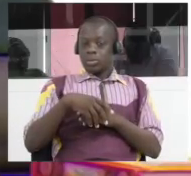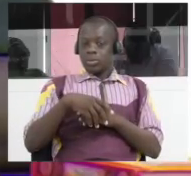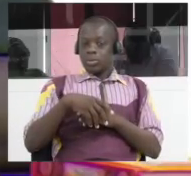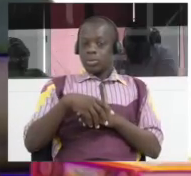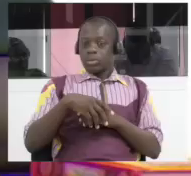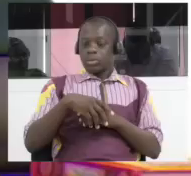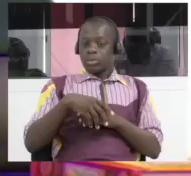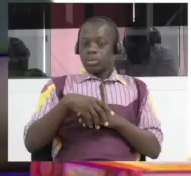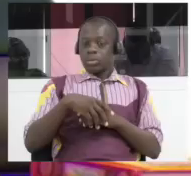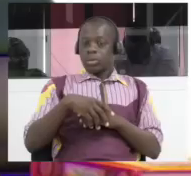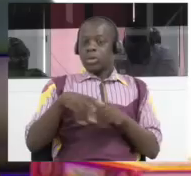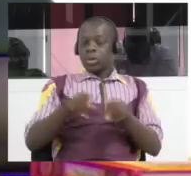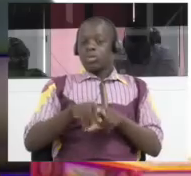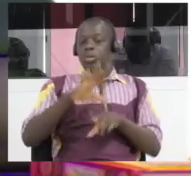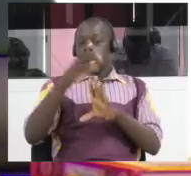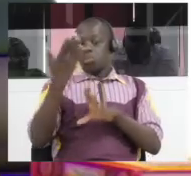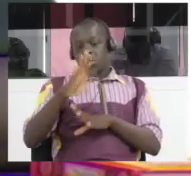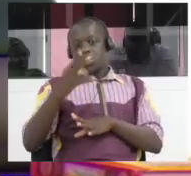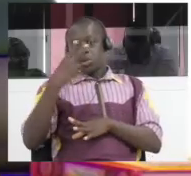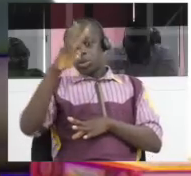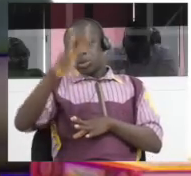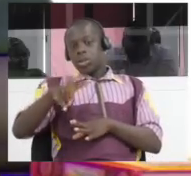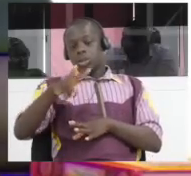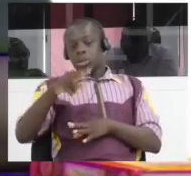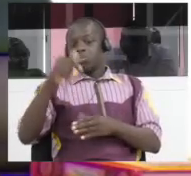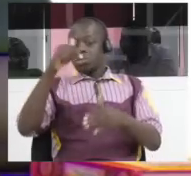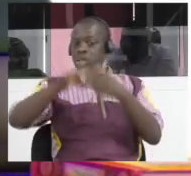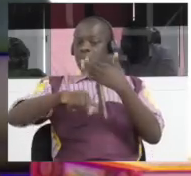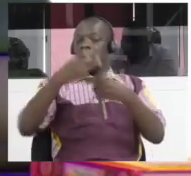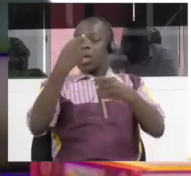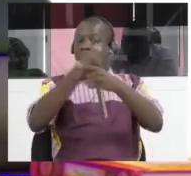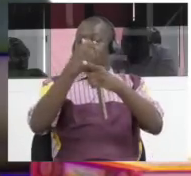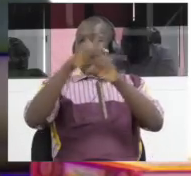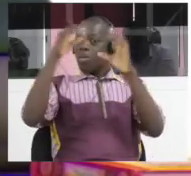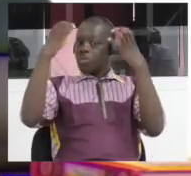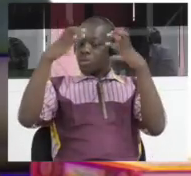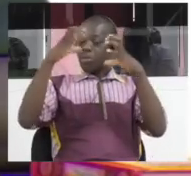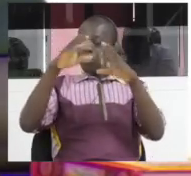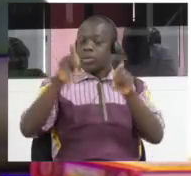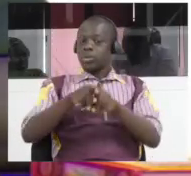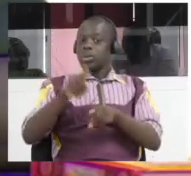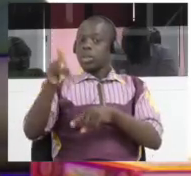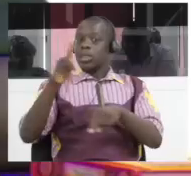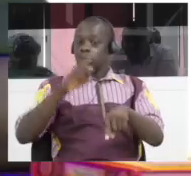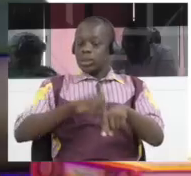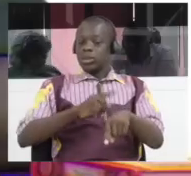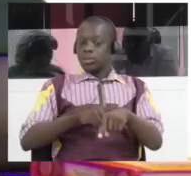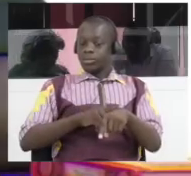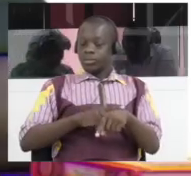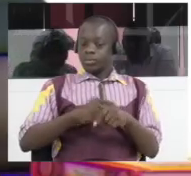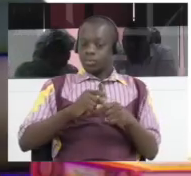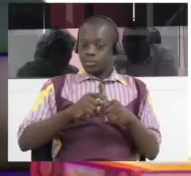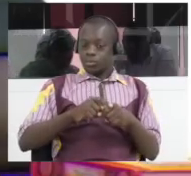be certainly viewed as an internal Gambian affair, and that, you know, even whereas at that